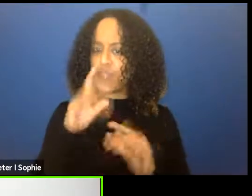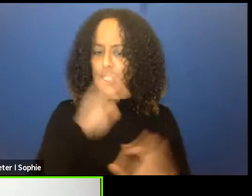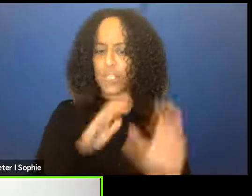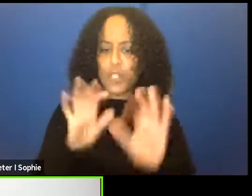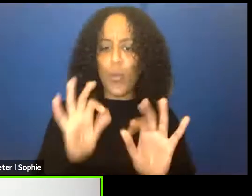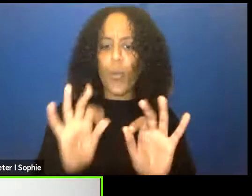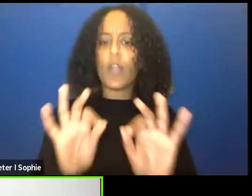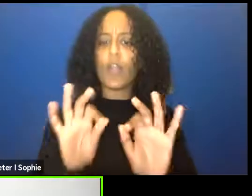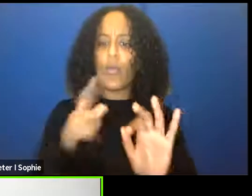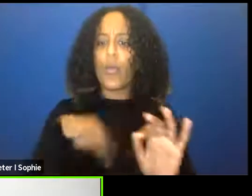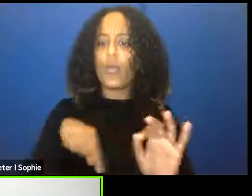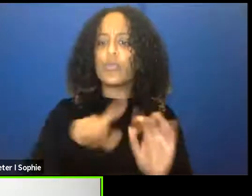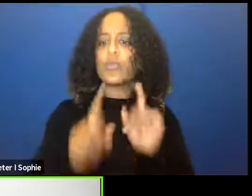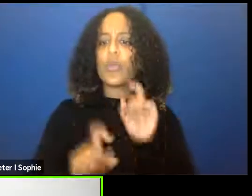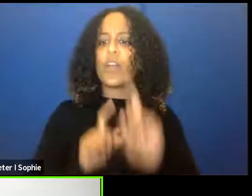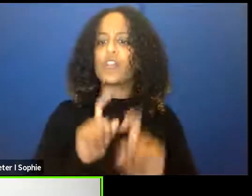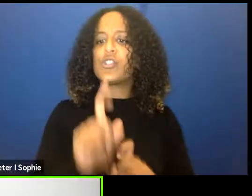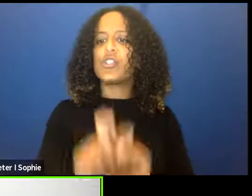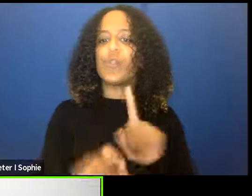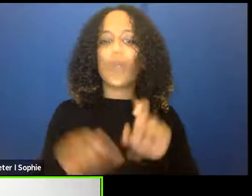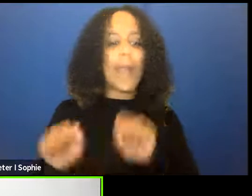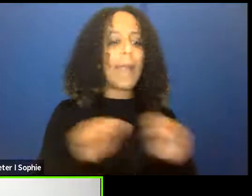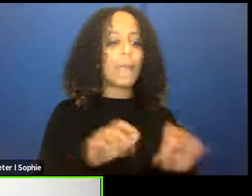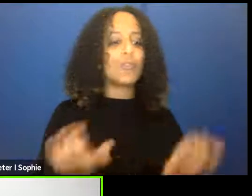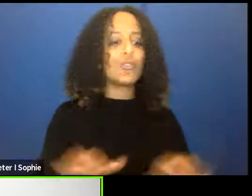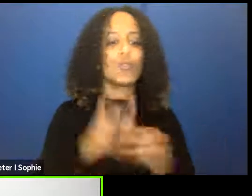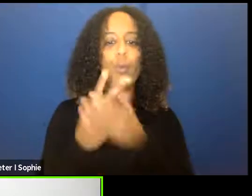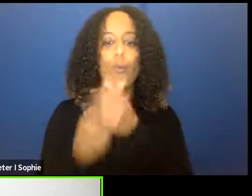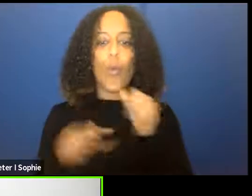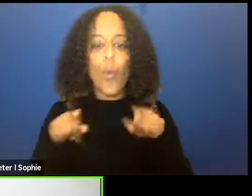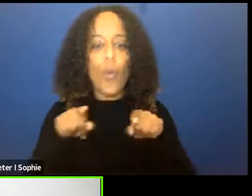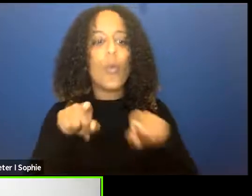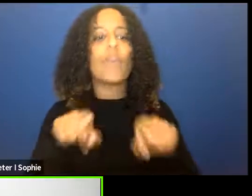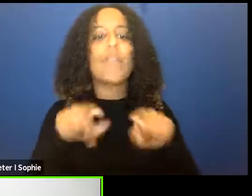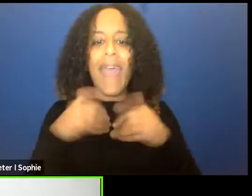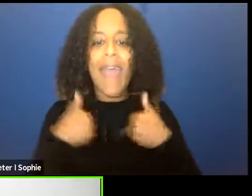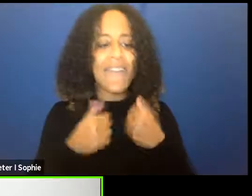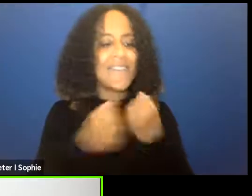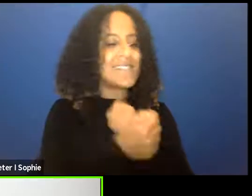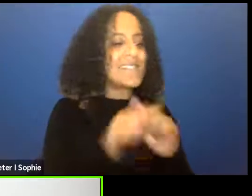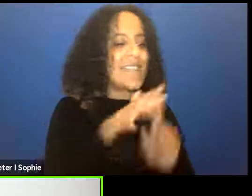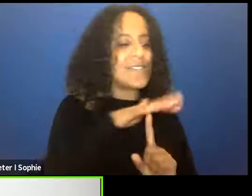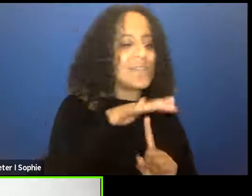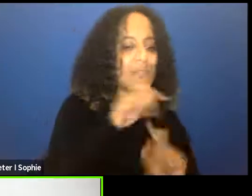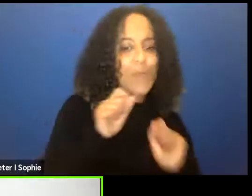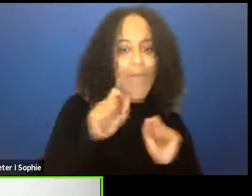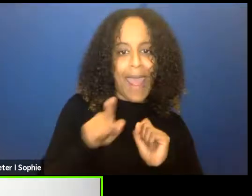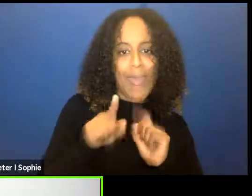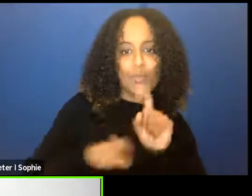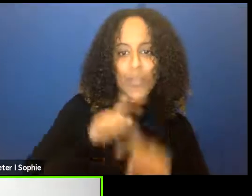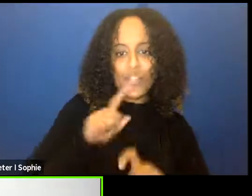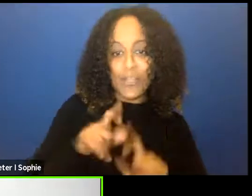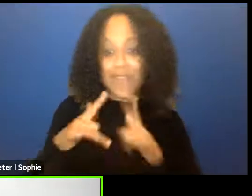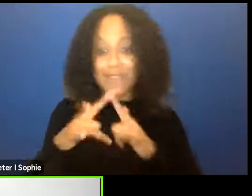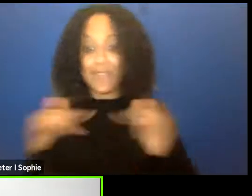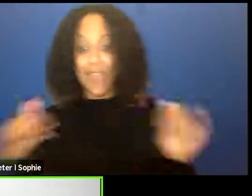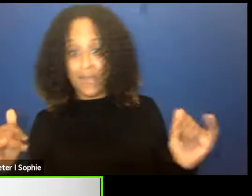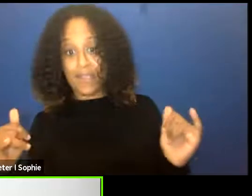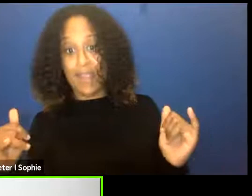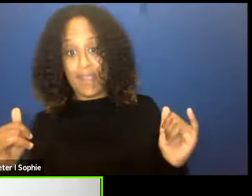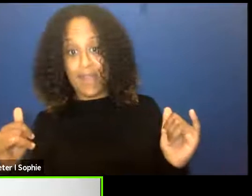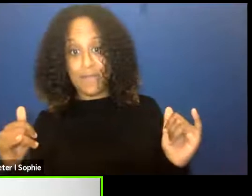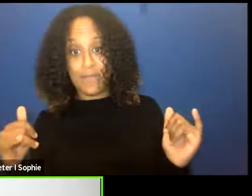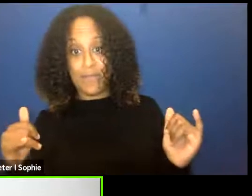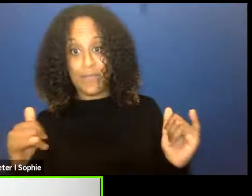that you're able to kind of do both and have the safe spaces to ask questions, but it also